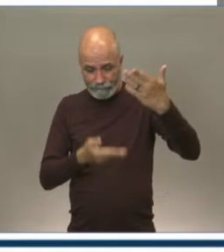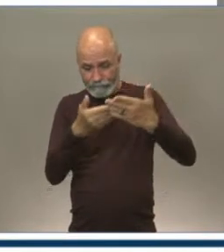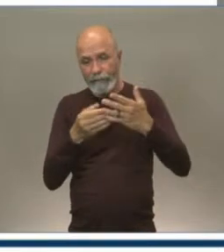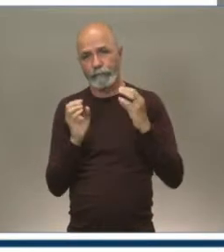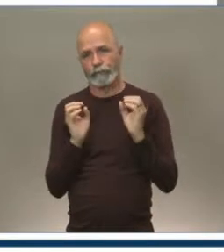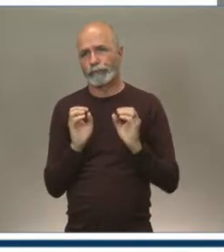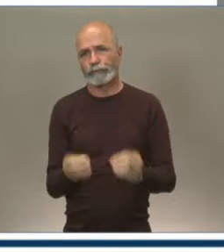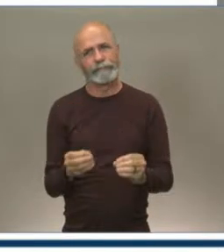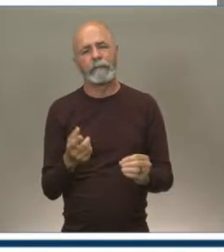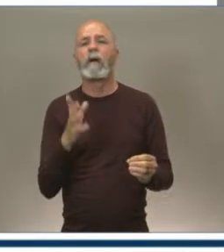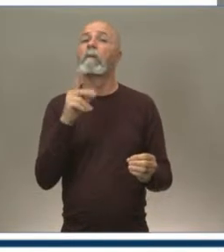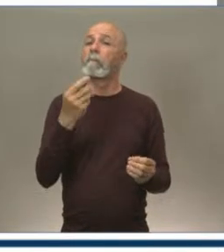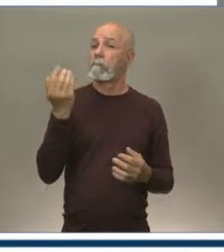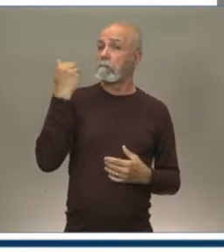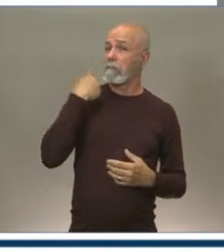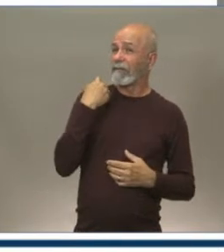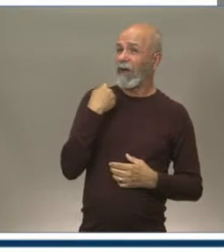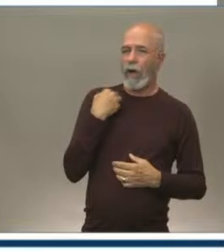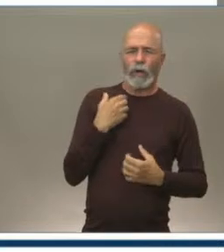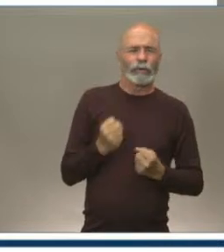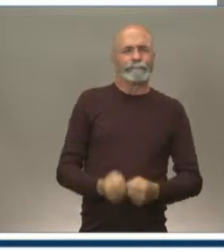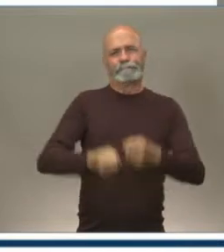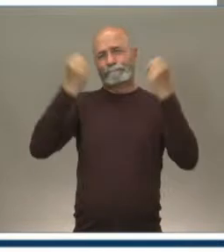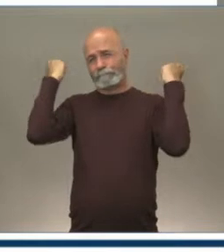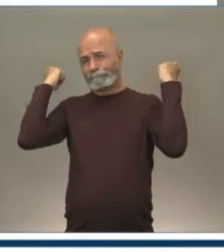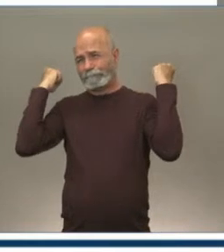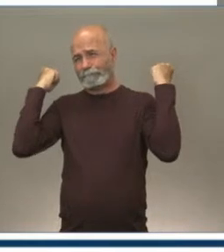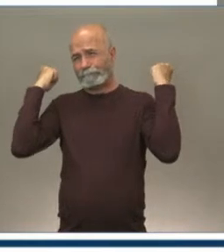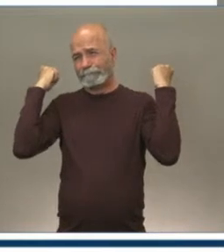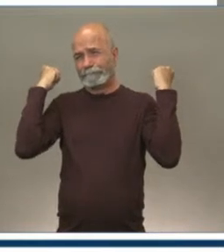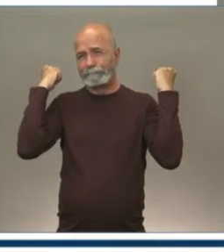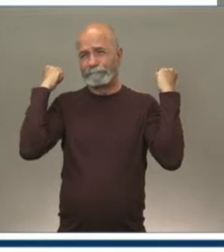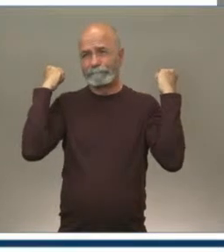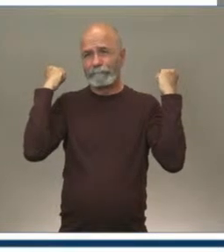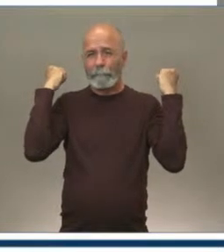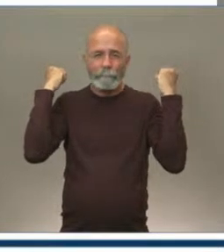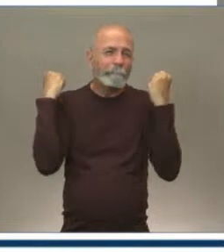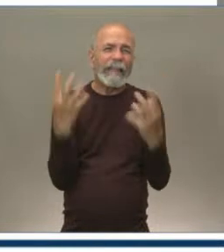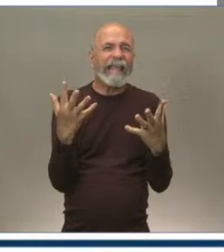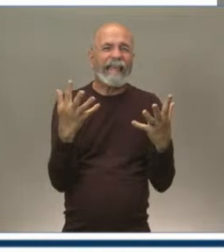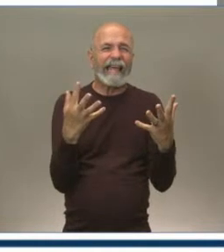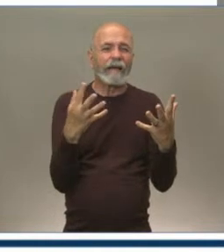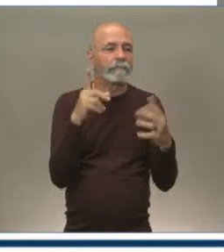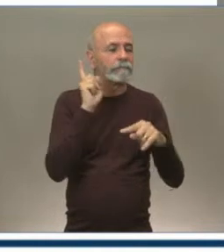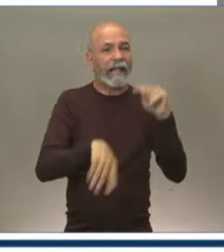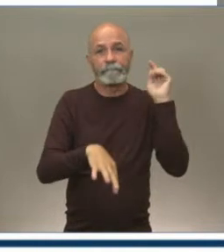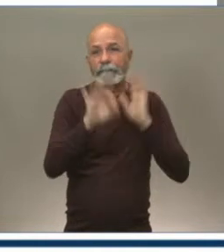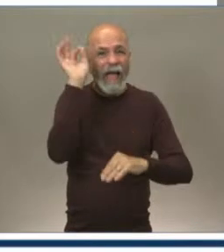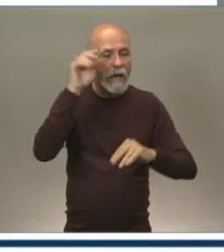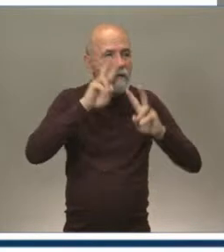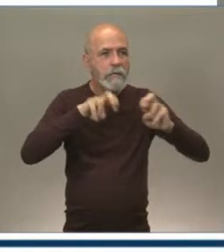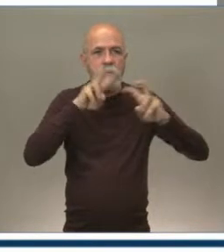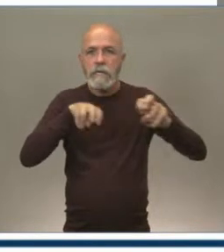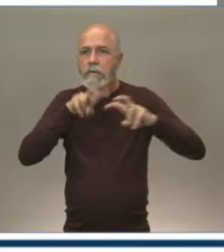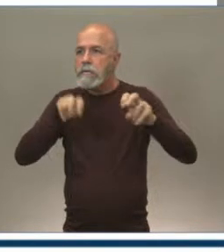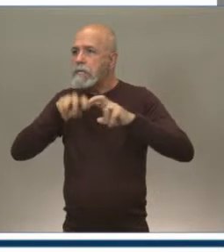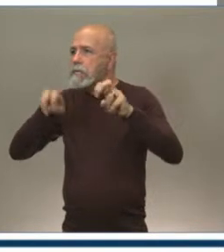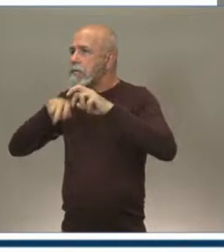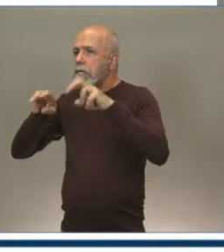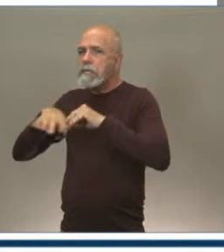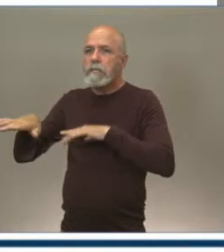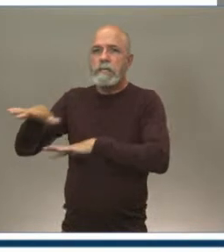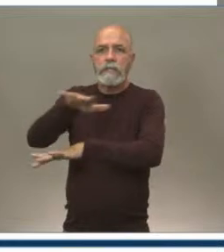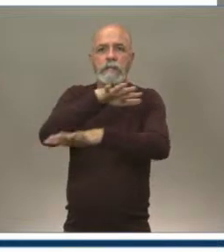with the volume of cases where we haven't been able to do all that more detailed analysis, of the epidemiology of our